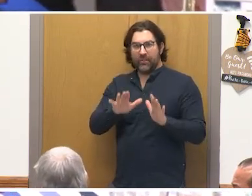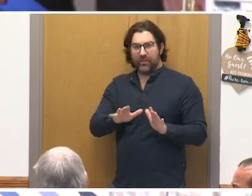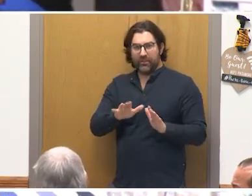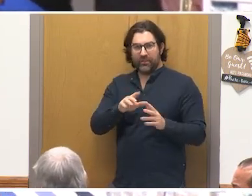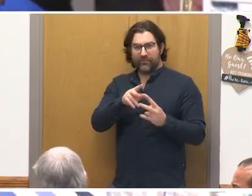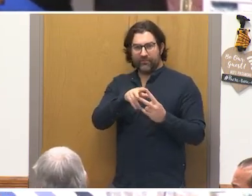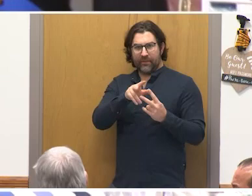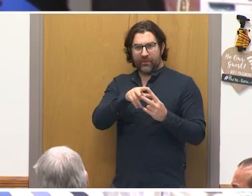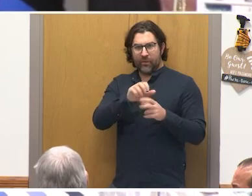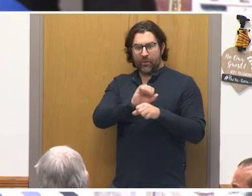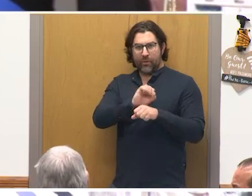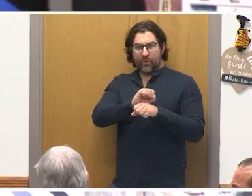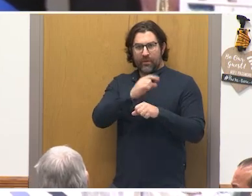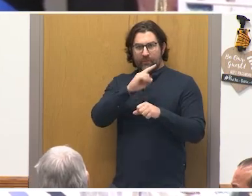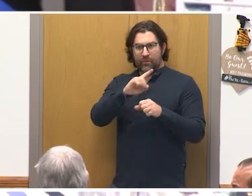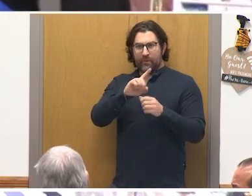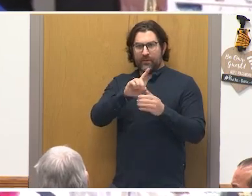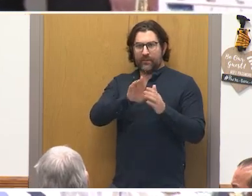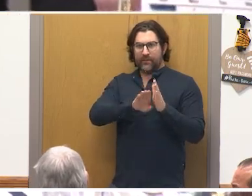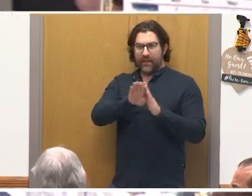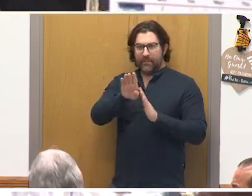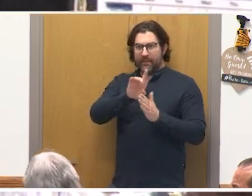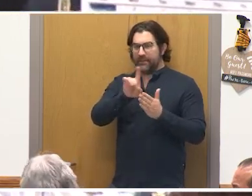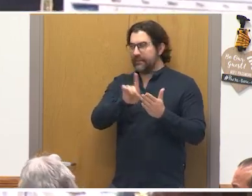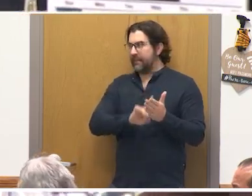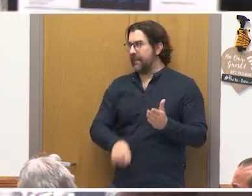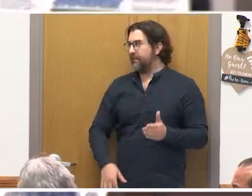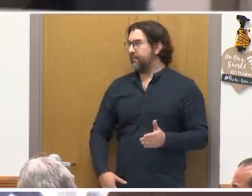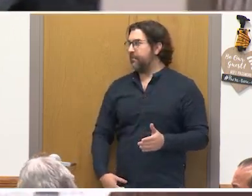on the development and the design?